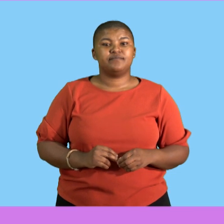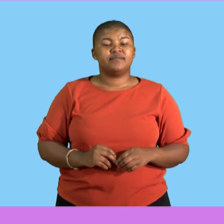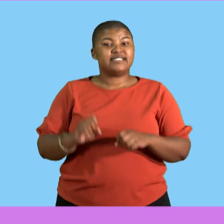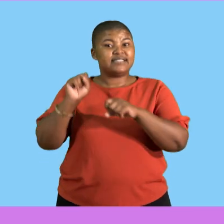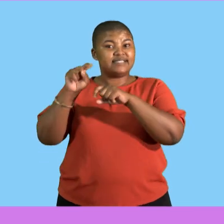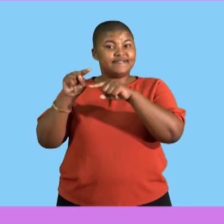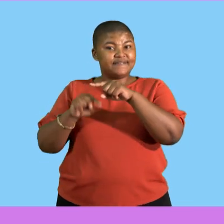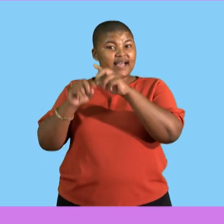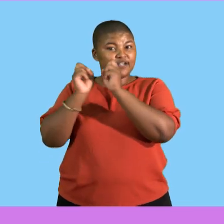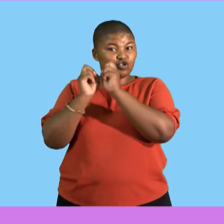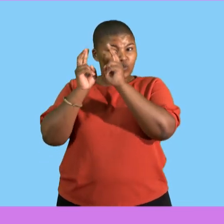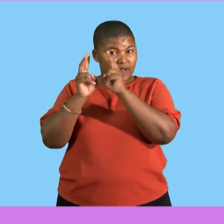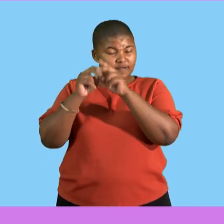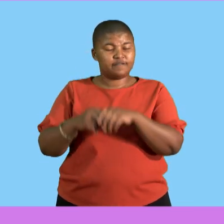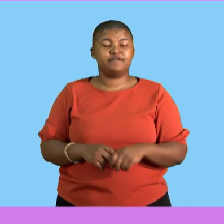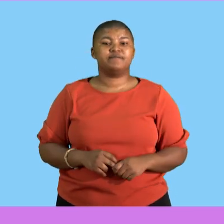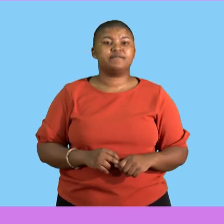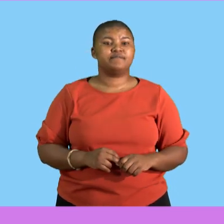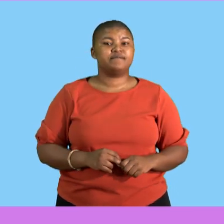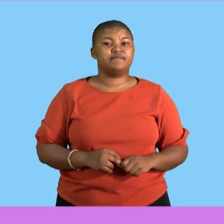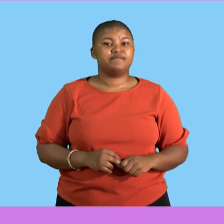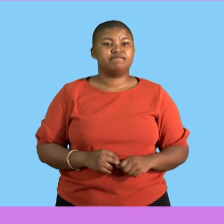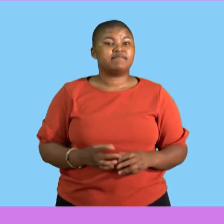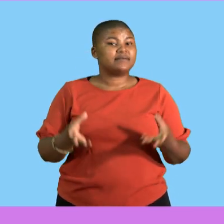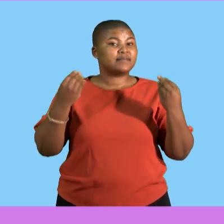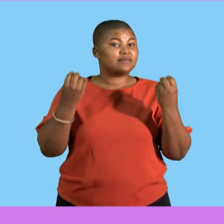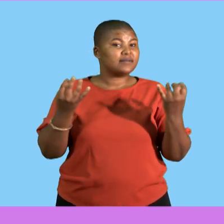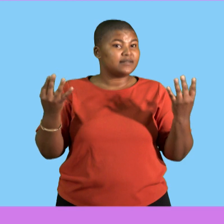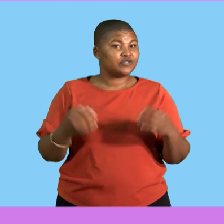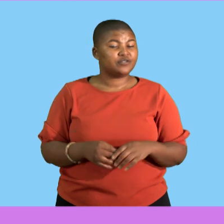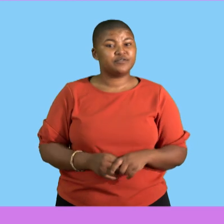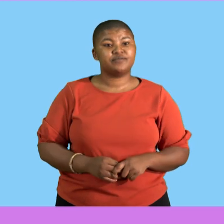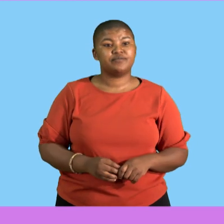also divided by 12, and that gives us